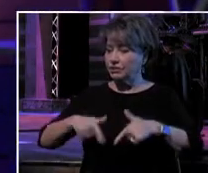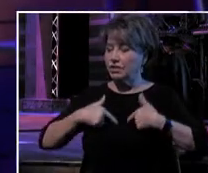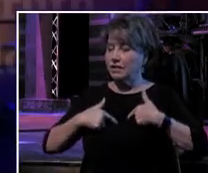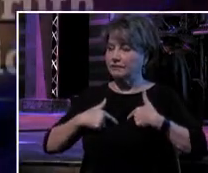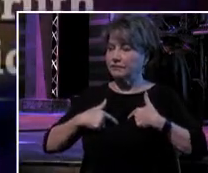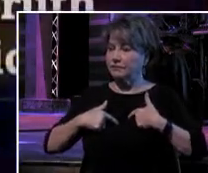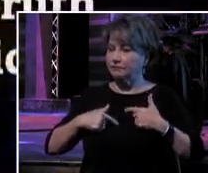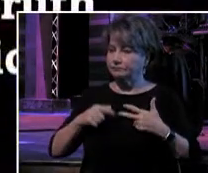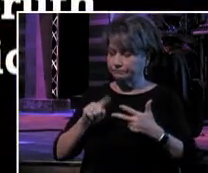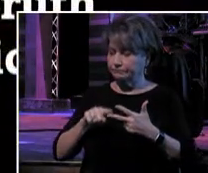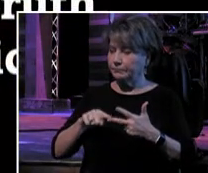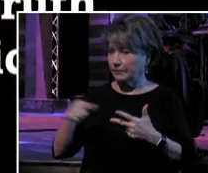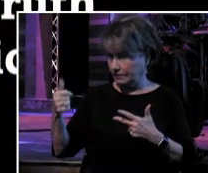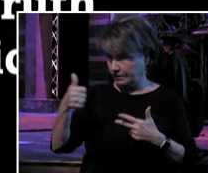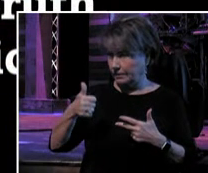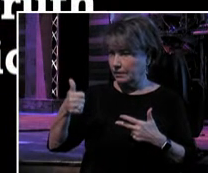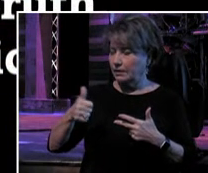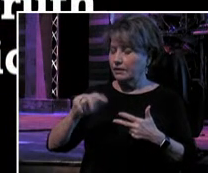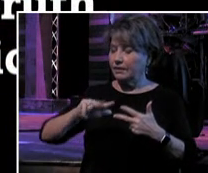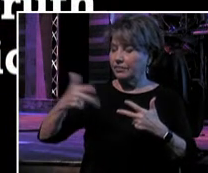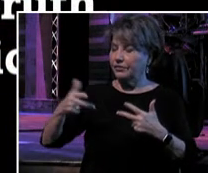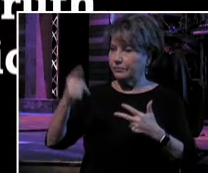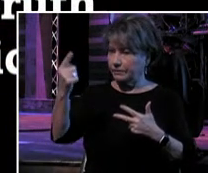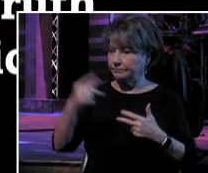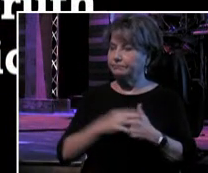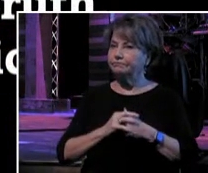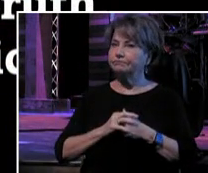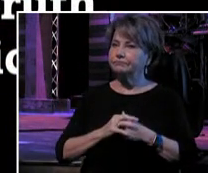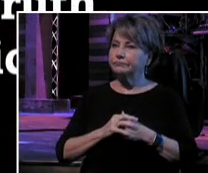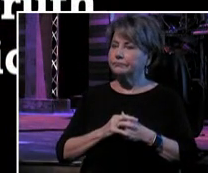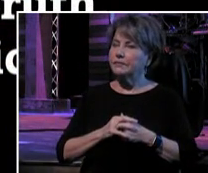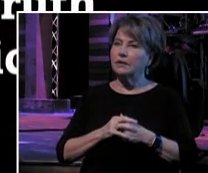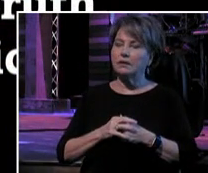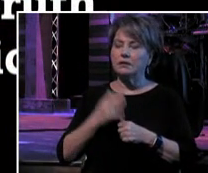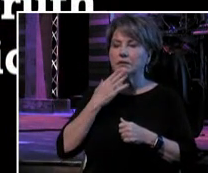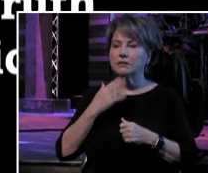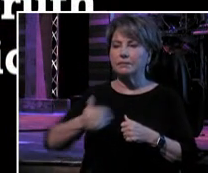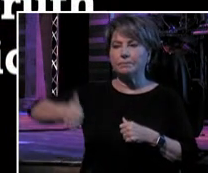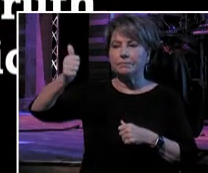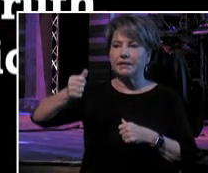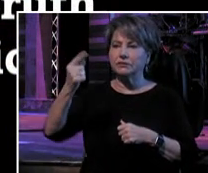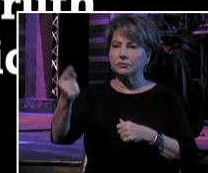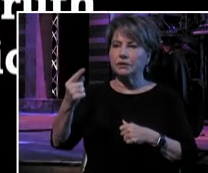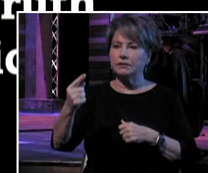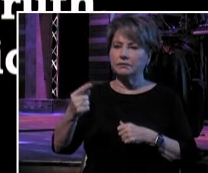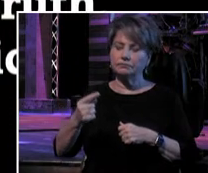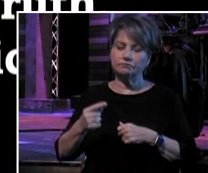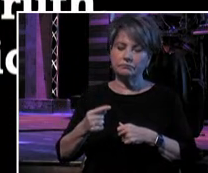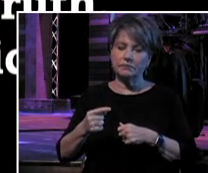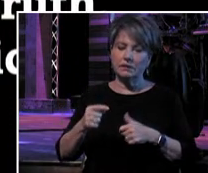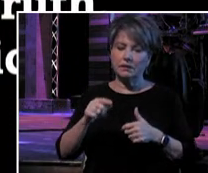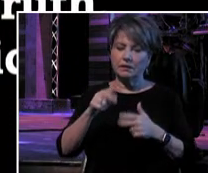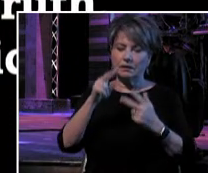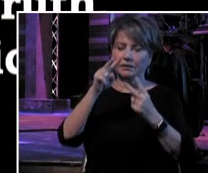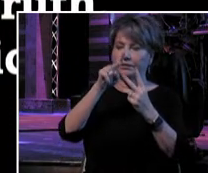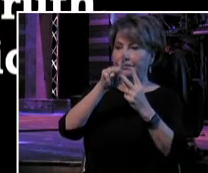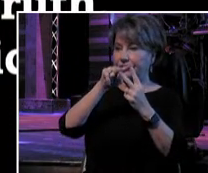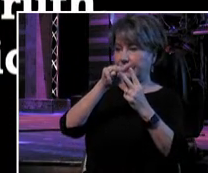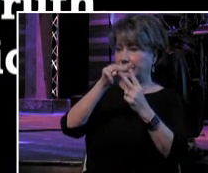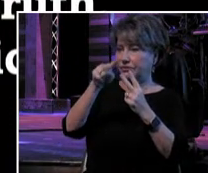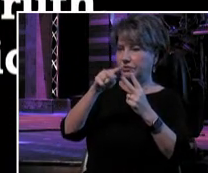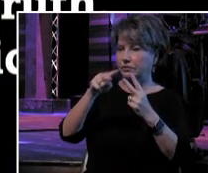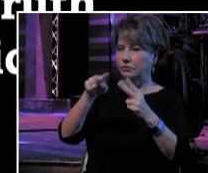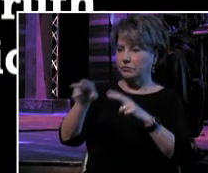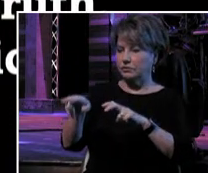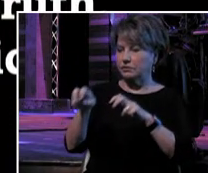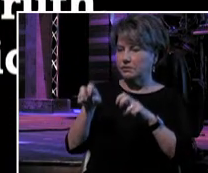out of love, knowing that I'm put here for the defense of the gospel. But the former proclaimed Christ out of selfish ambition, not sincerely,